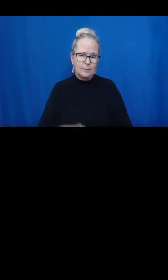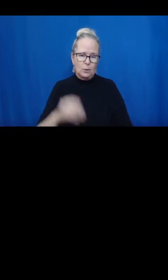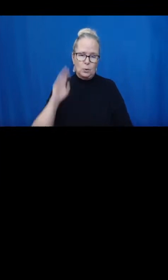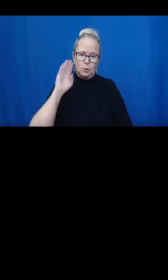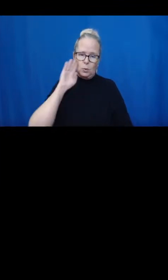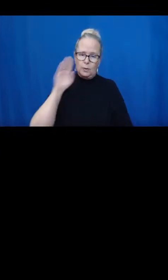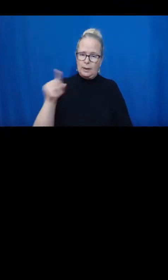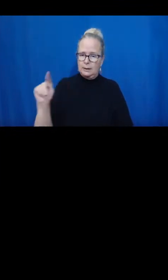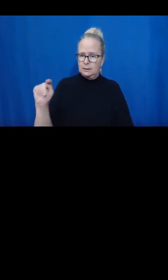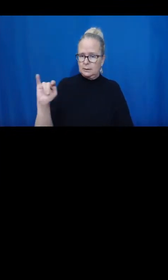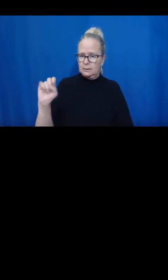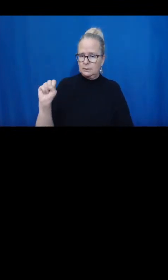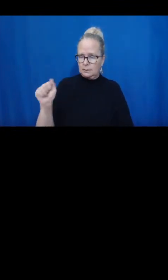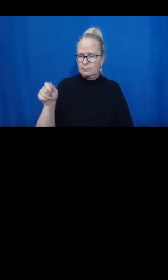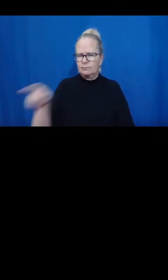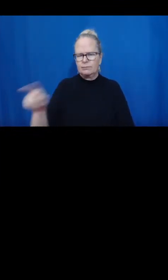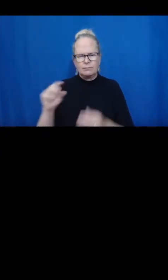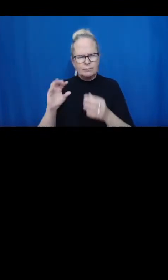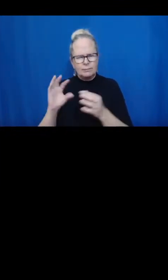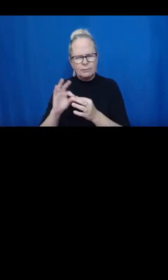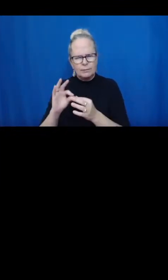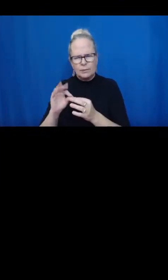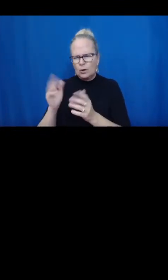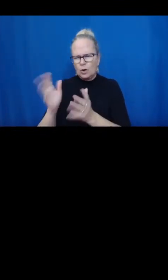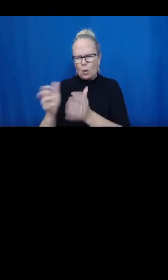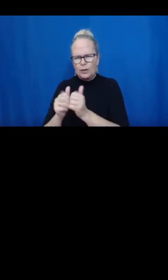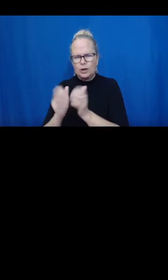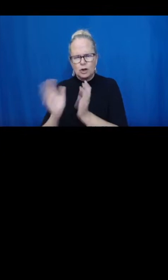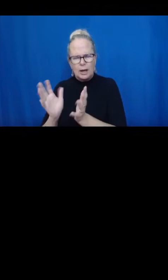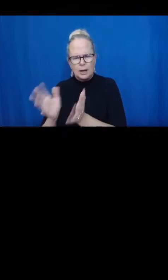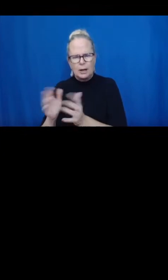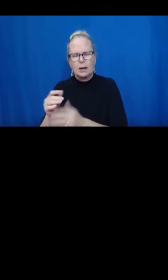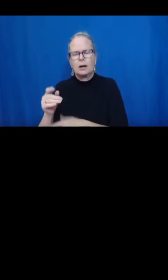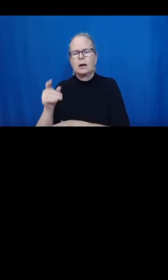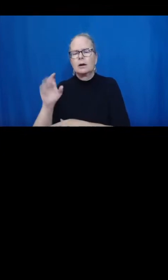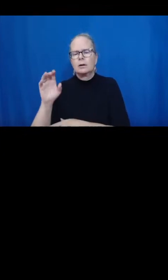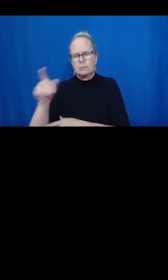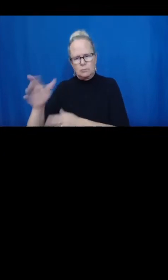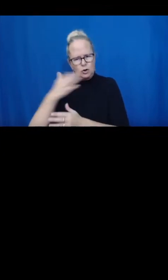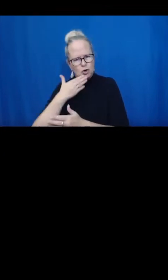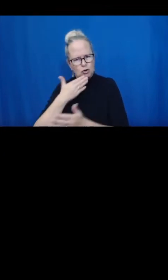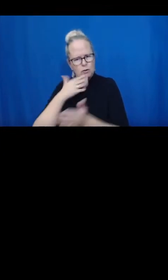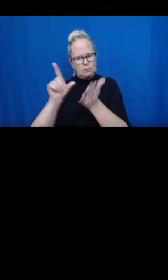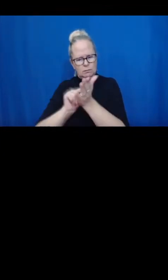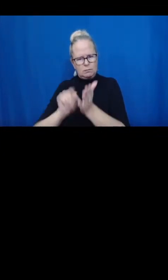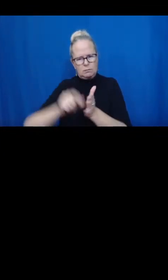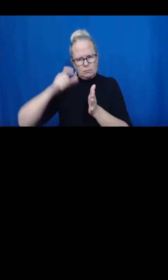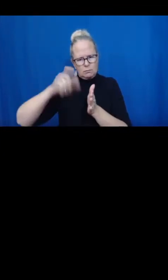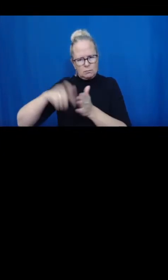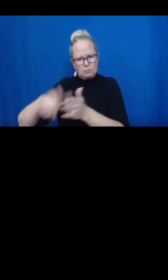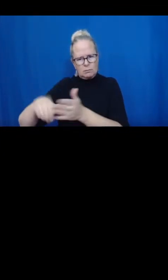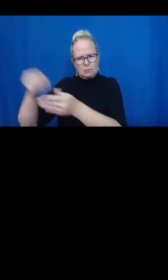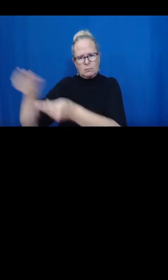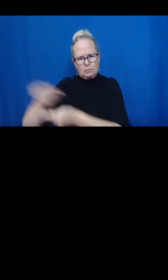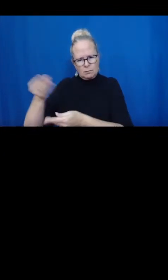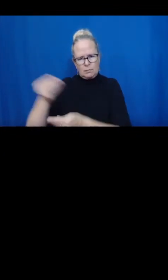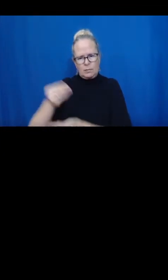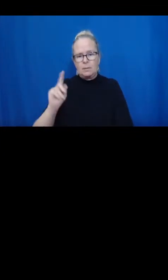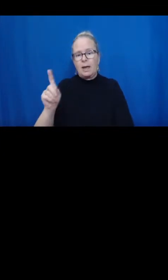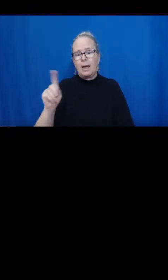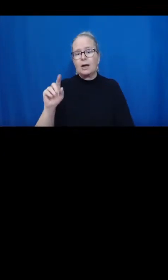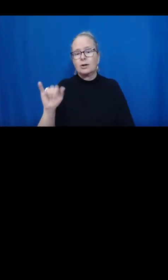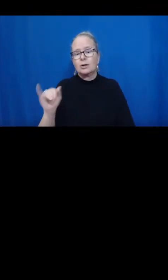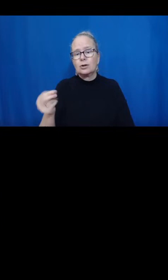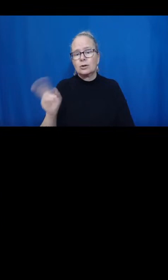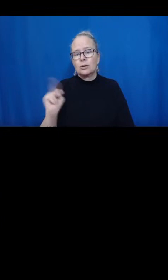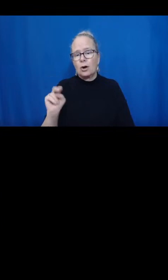Dori Sigev, who's looking at some of these things. And we have launched a study called Prevent COVID here across Canada that